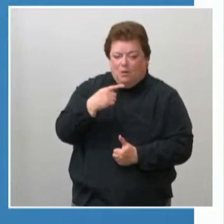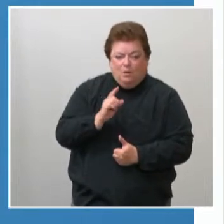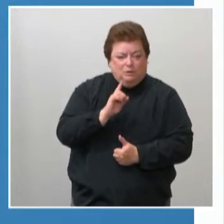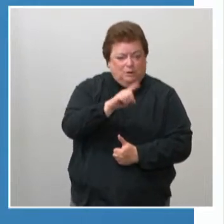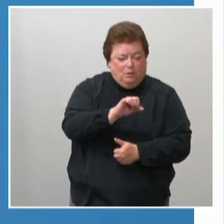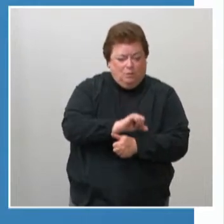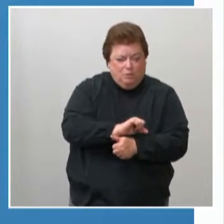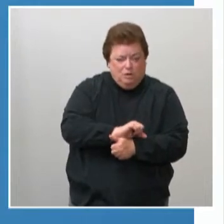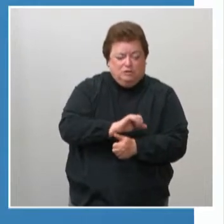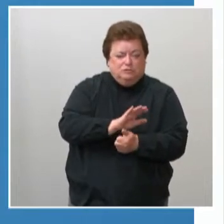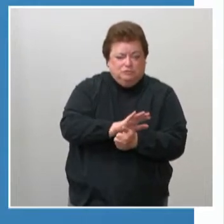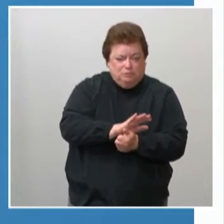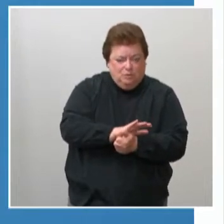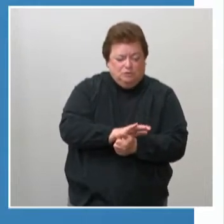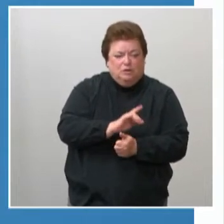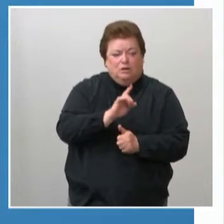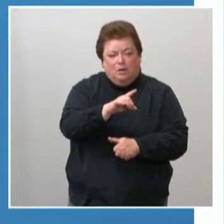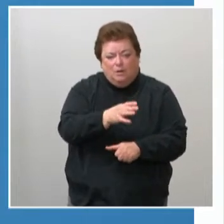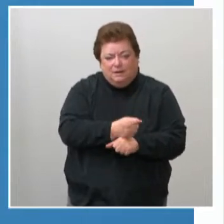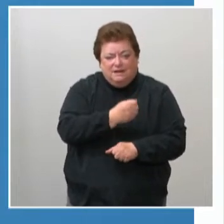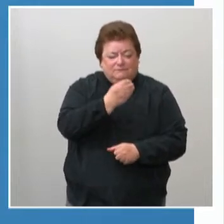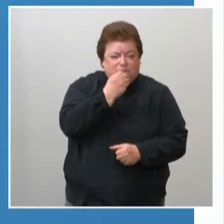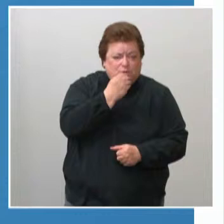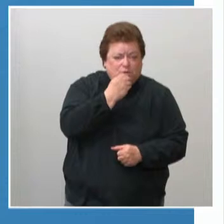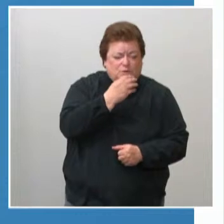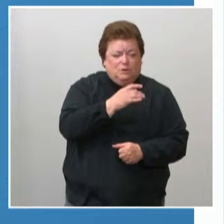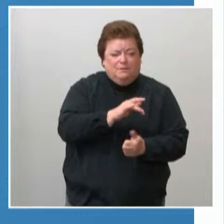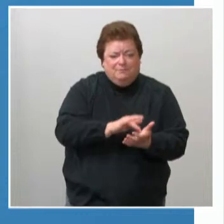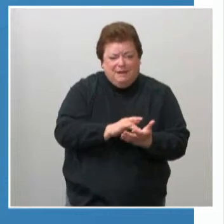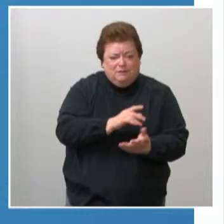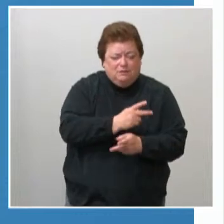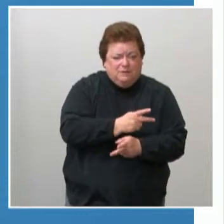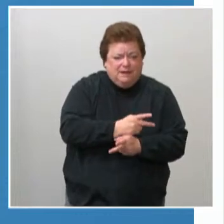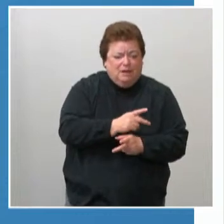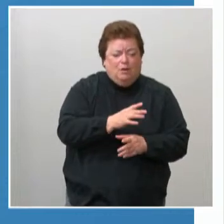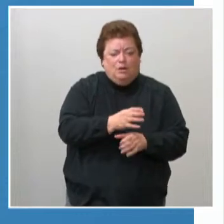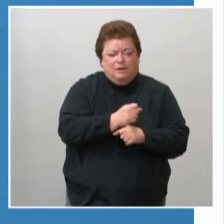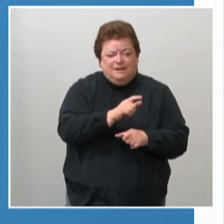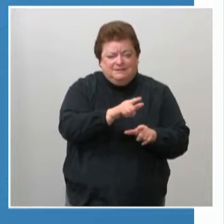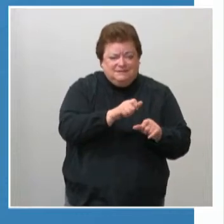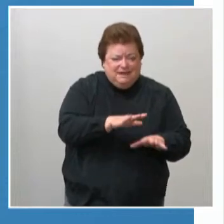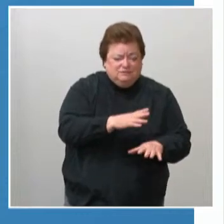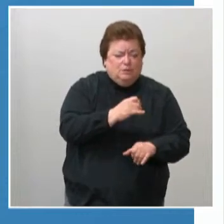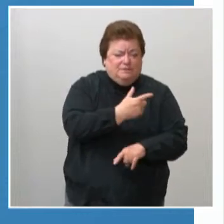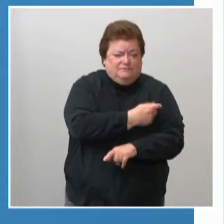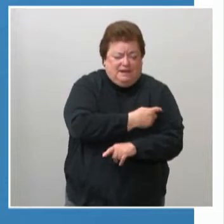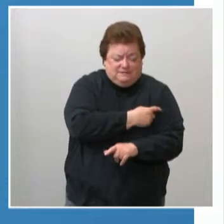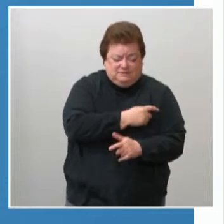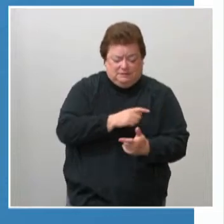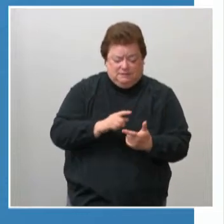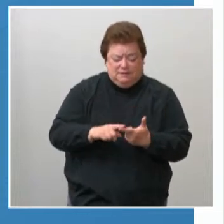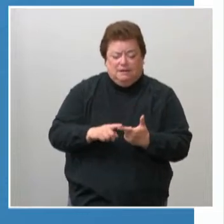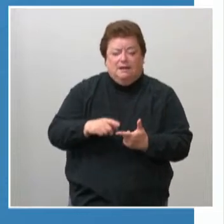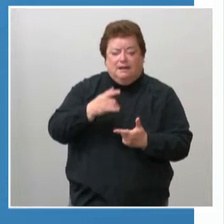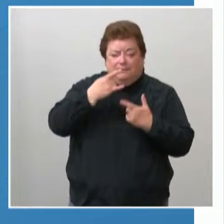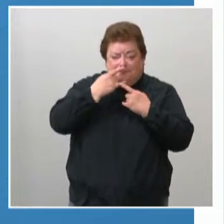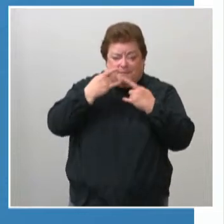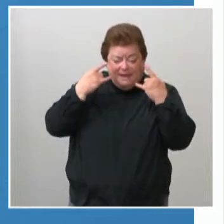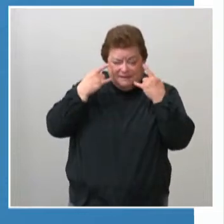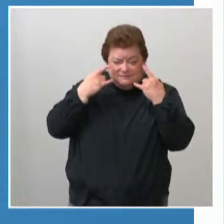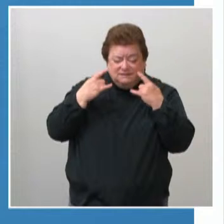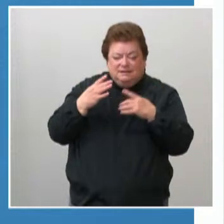or school, to buy food or get medical care, or to get tested or vaccinated. Mask up indoors.